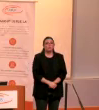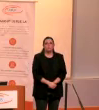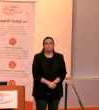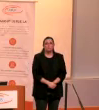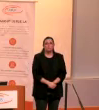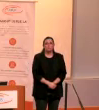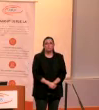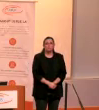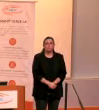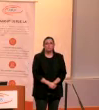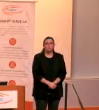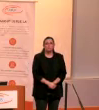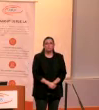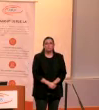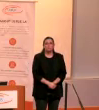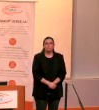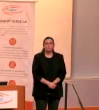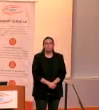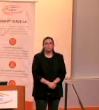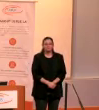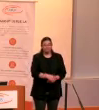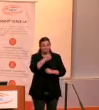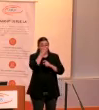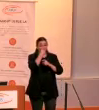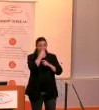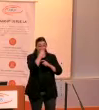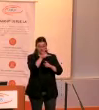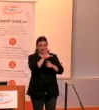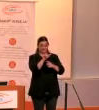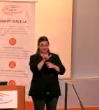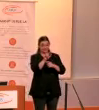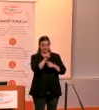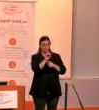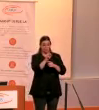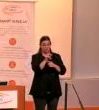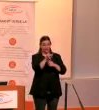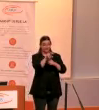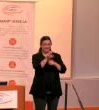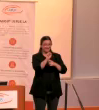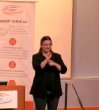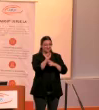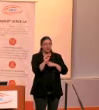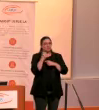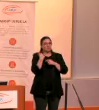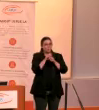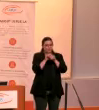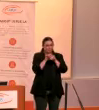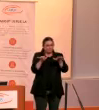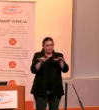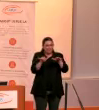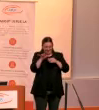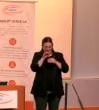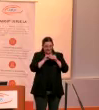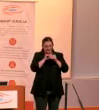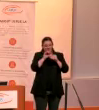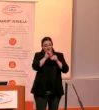And when we release cytokines and we activate the interferon system, we have